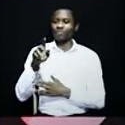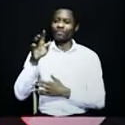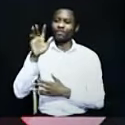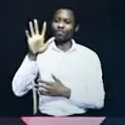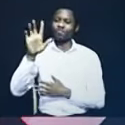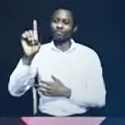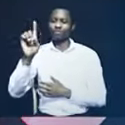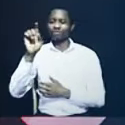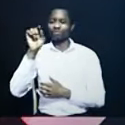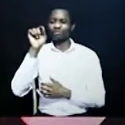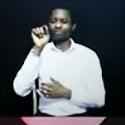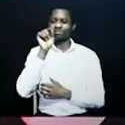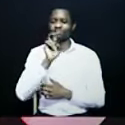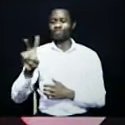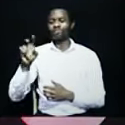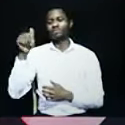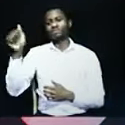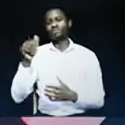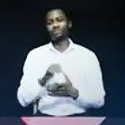51 verse 10.